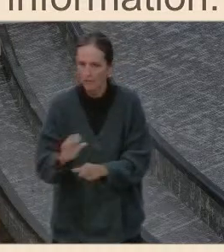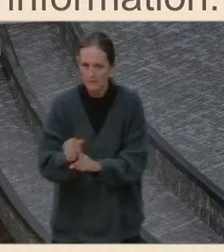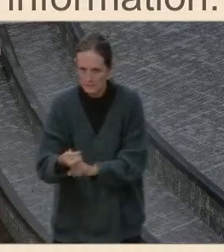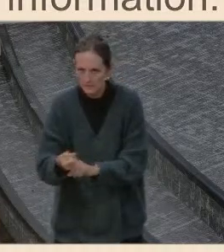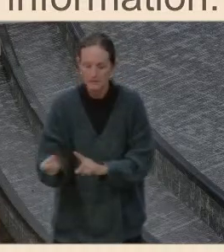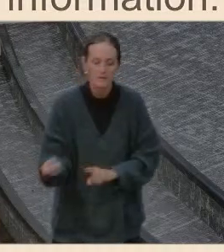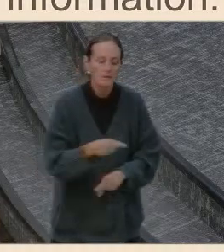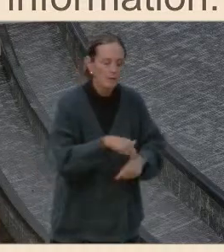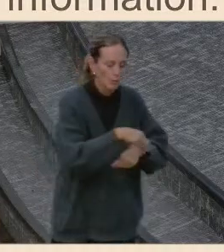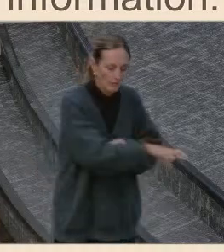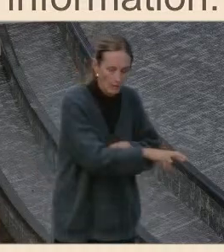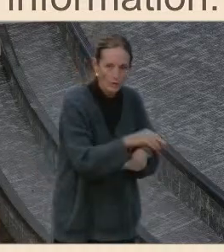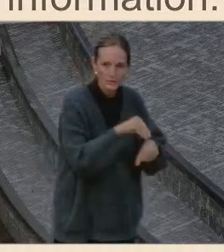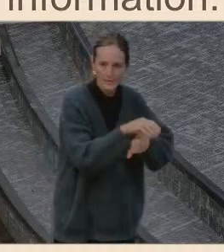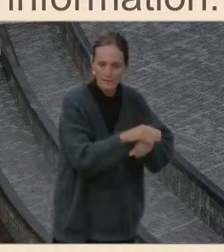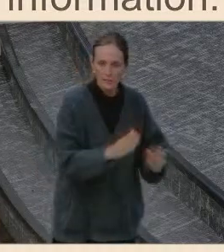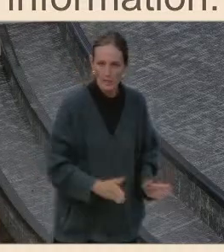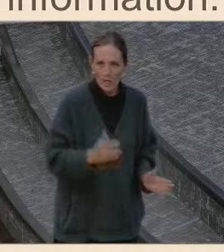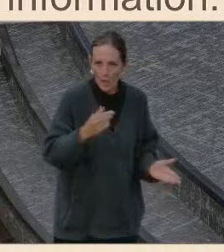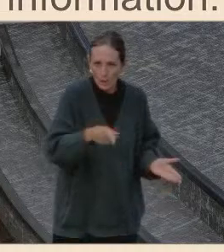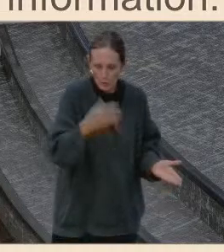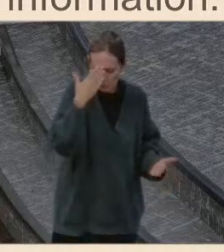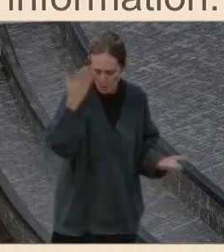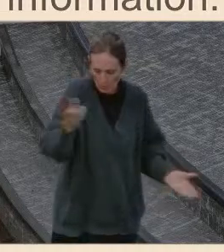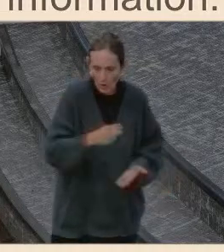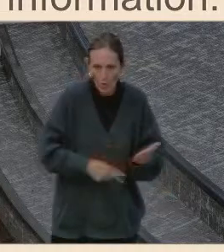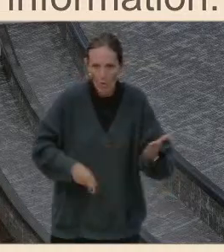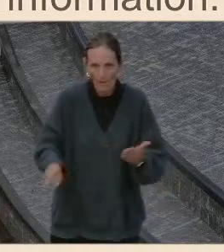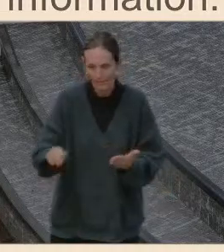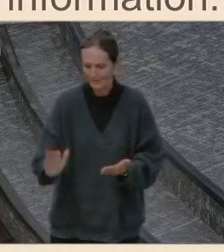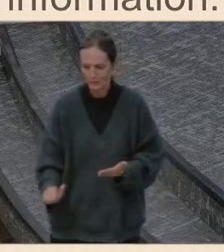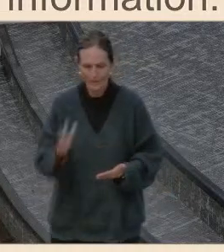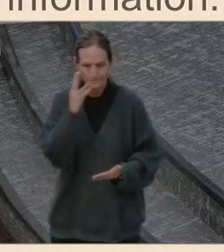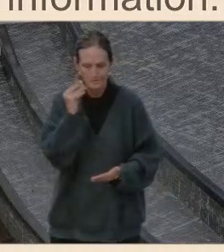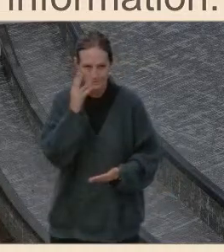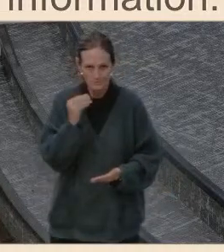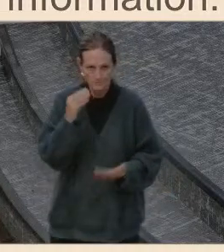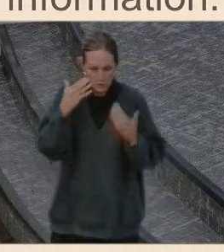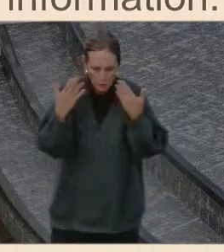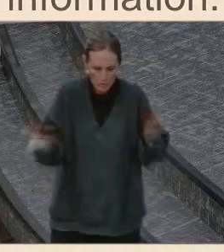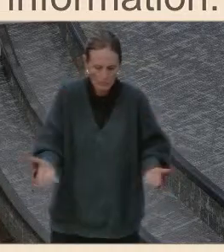making sure you never know what the kids are. I mean, I just can't speak enough on that.